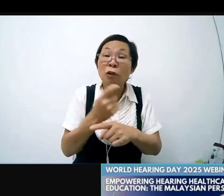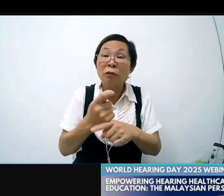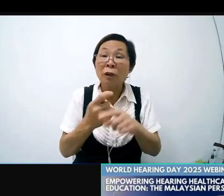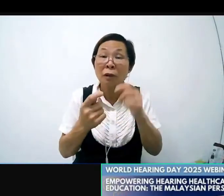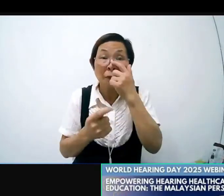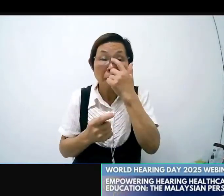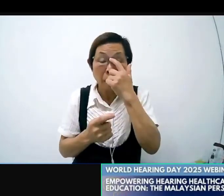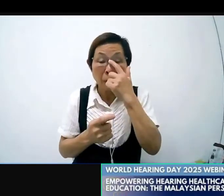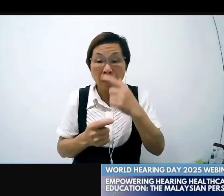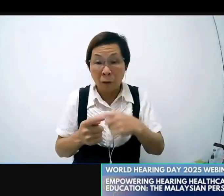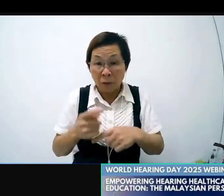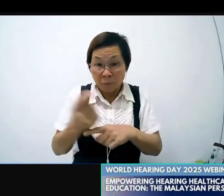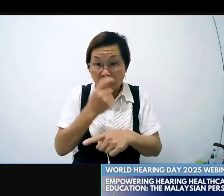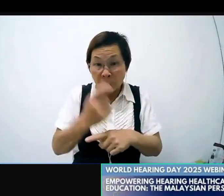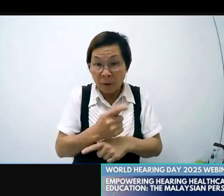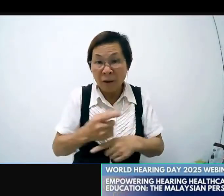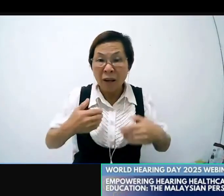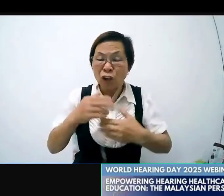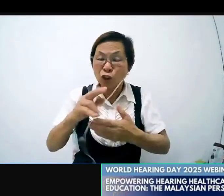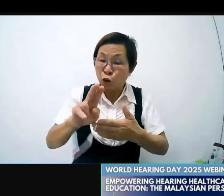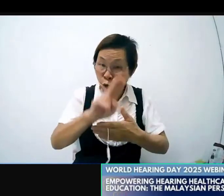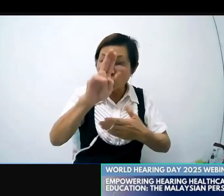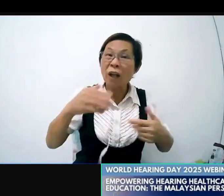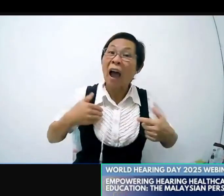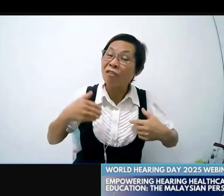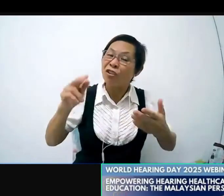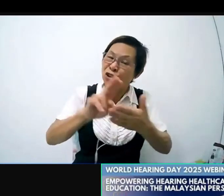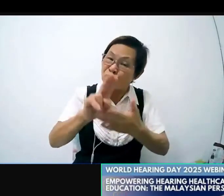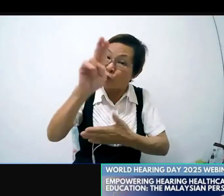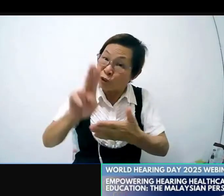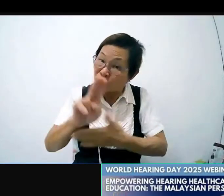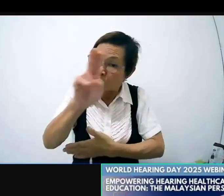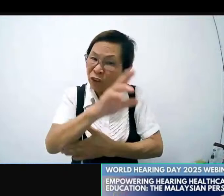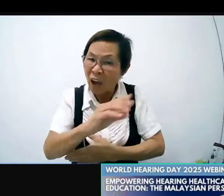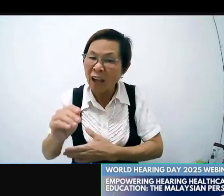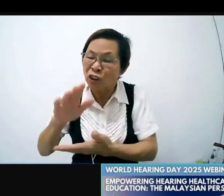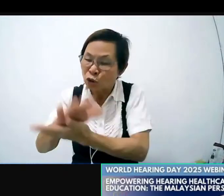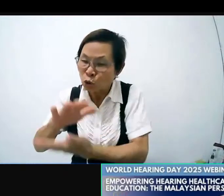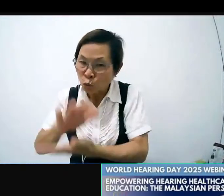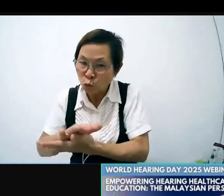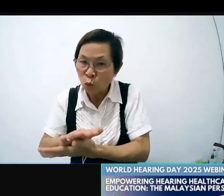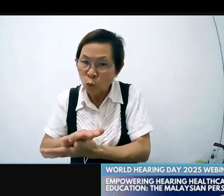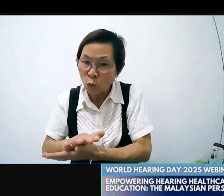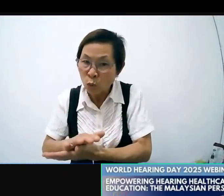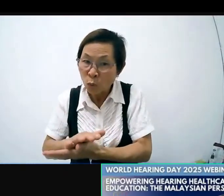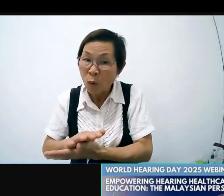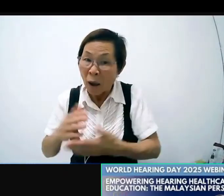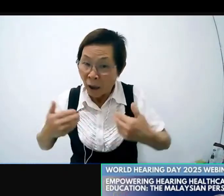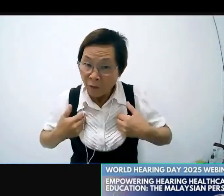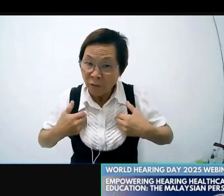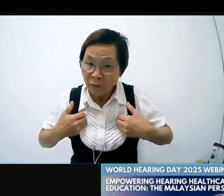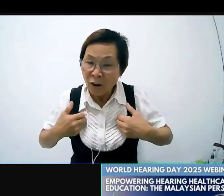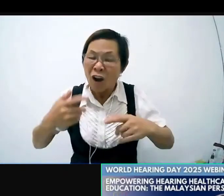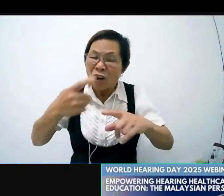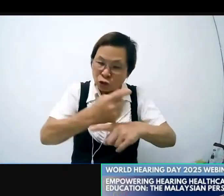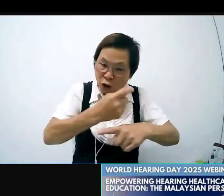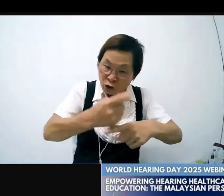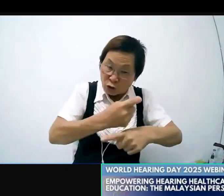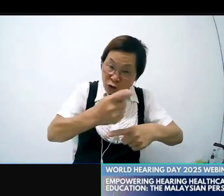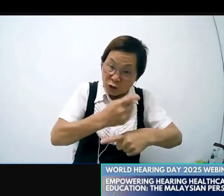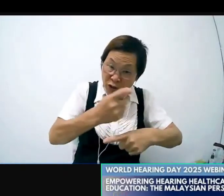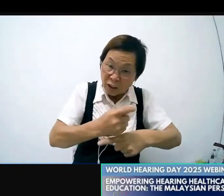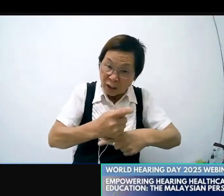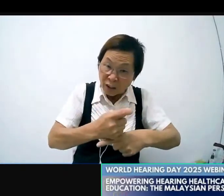of health facilities, universities, and also school is very important. And from that, the training can be